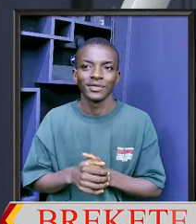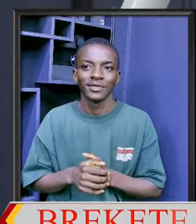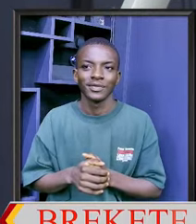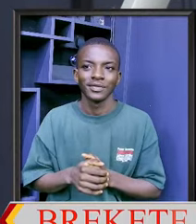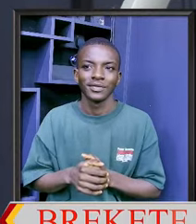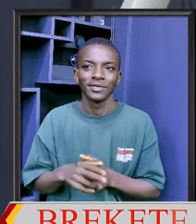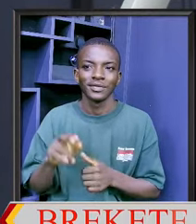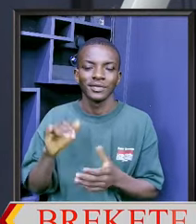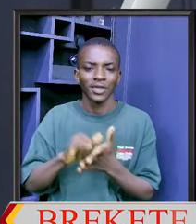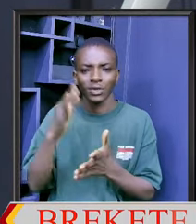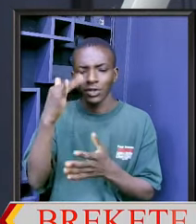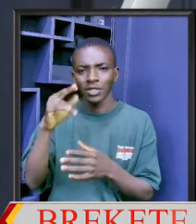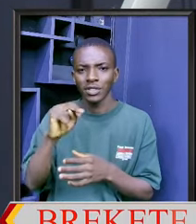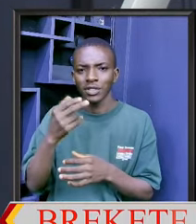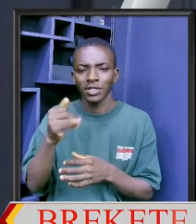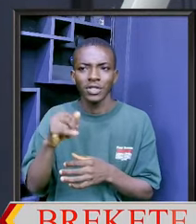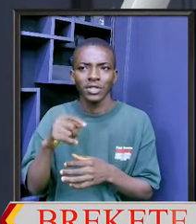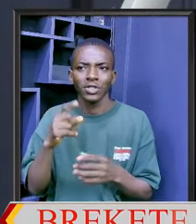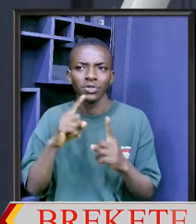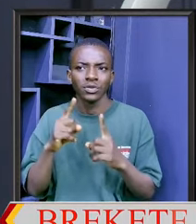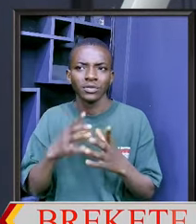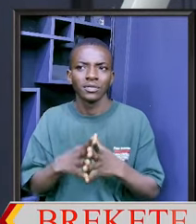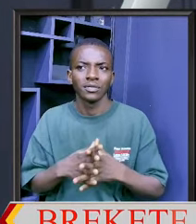Now make Ningi they talk.